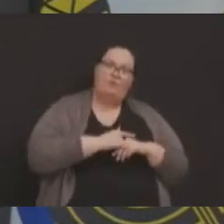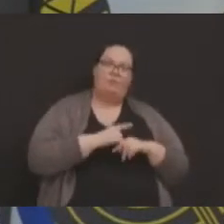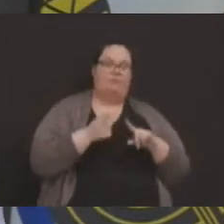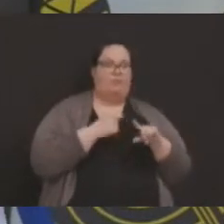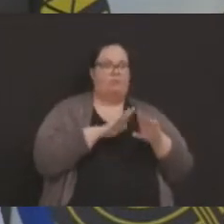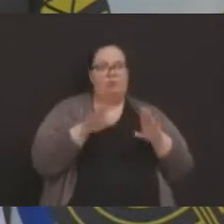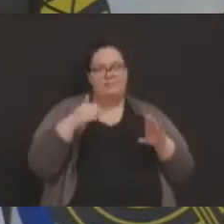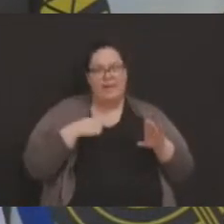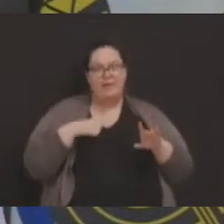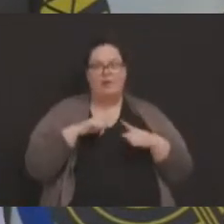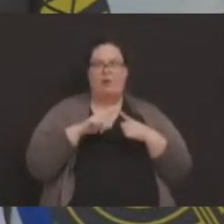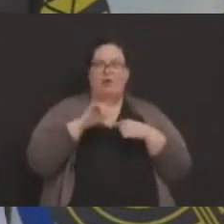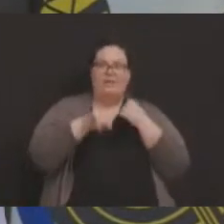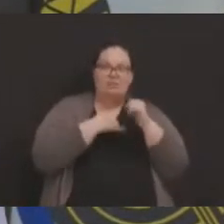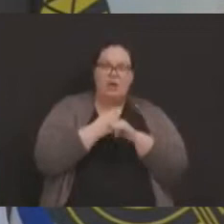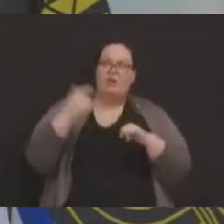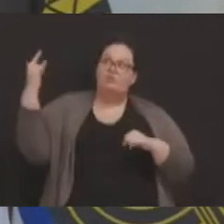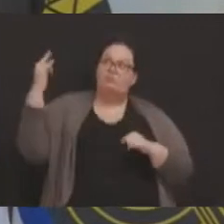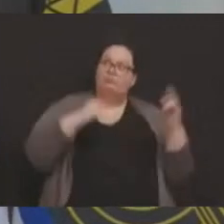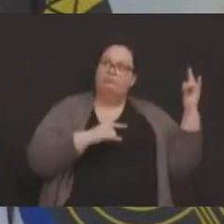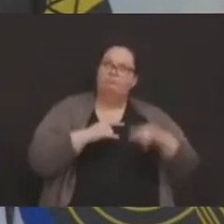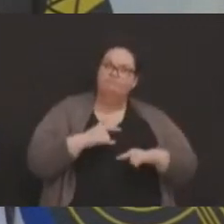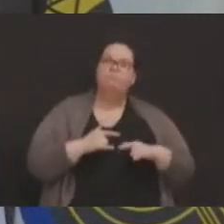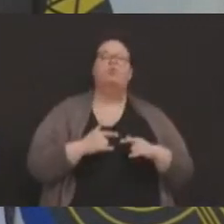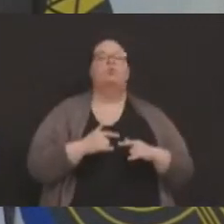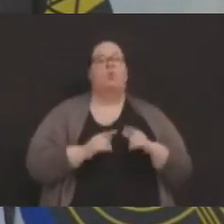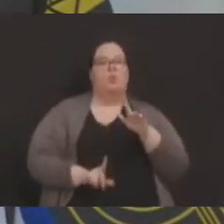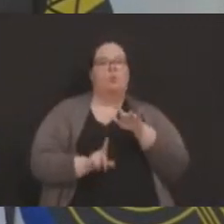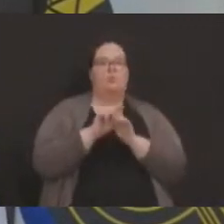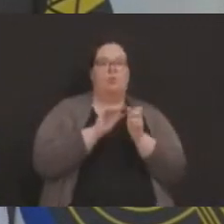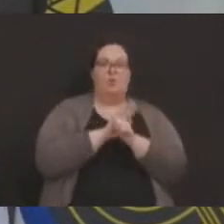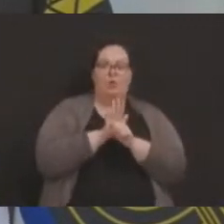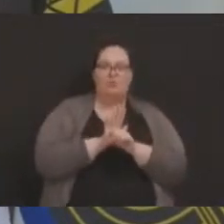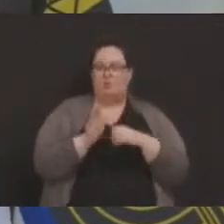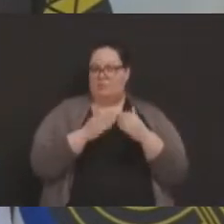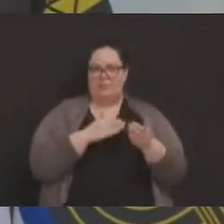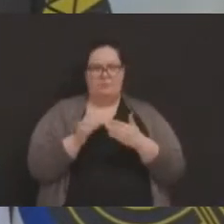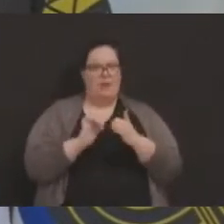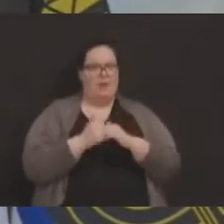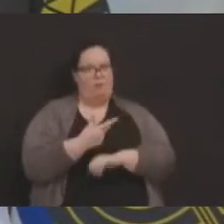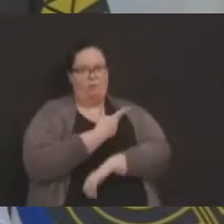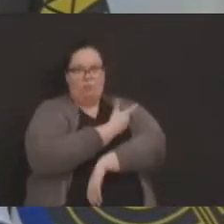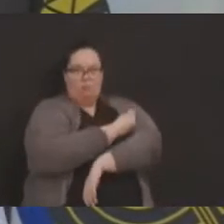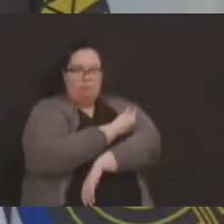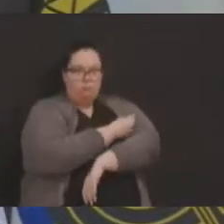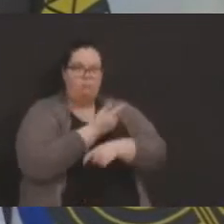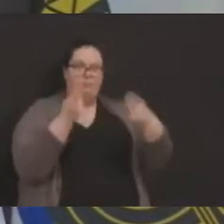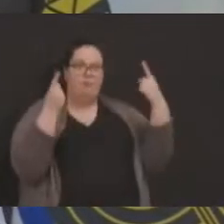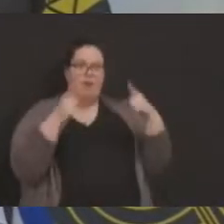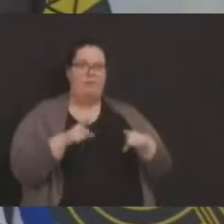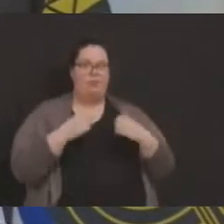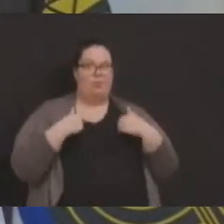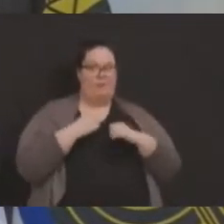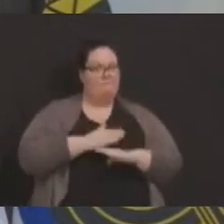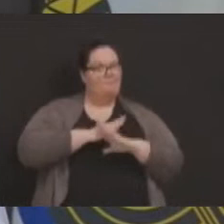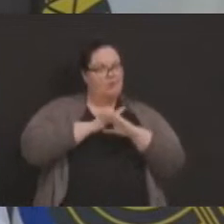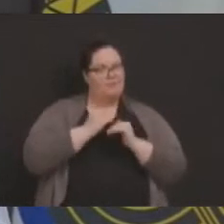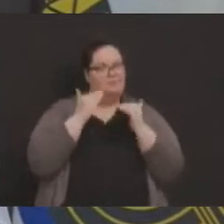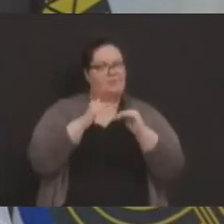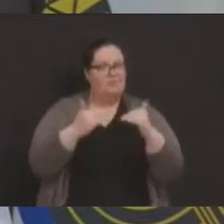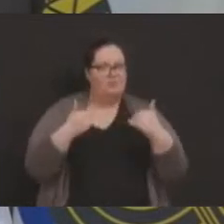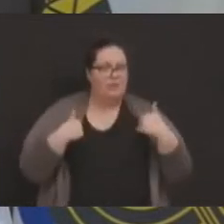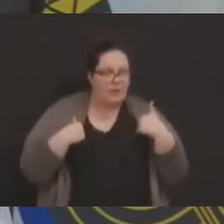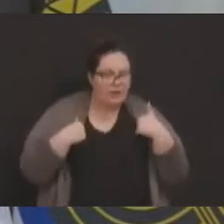limitations, we all have to do our part right now to protect the healthcare system and the healthcare workers so that when we do want to give